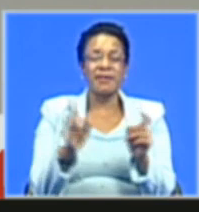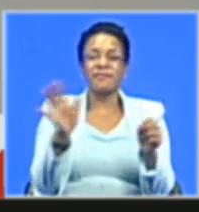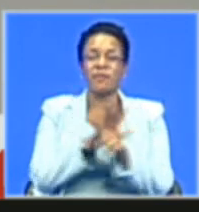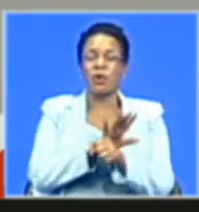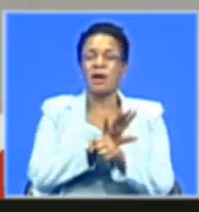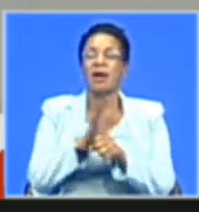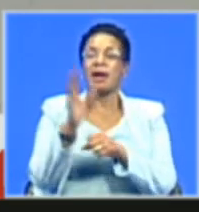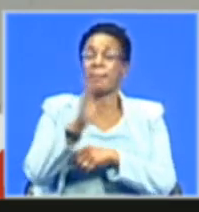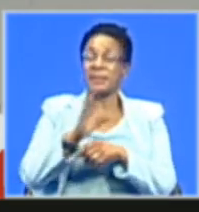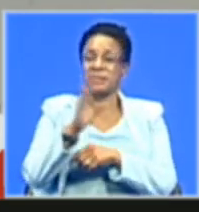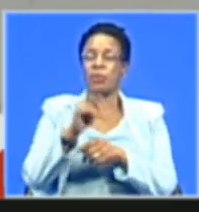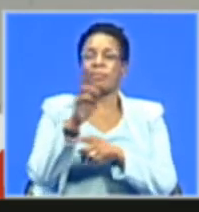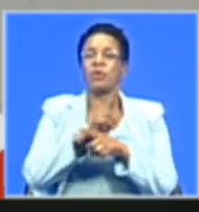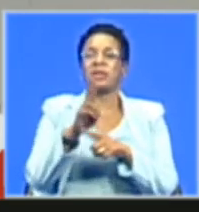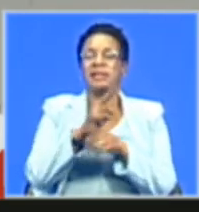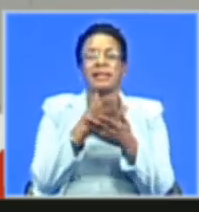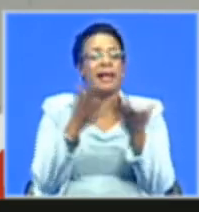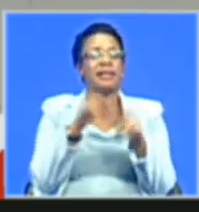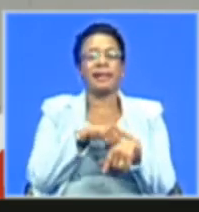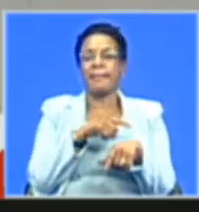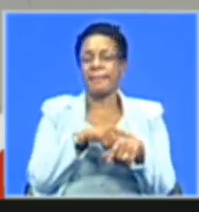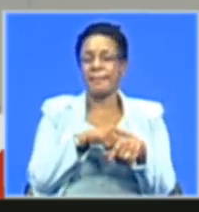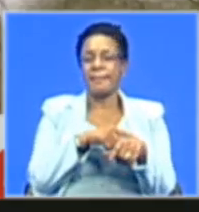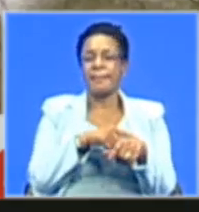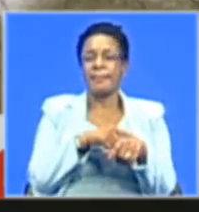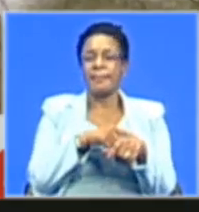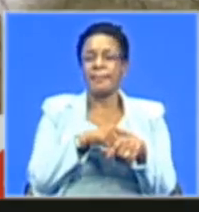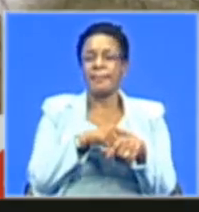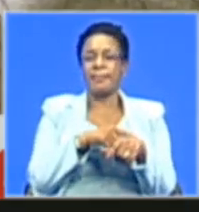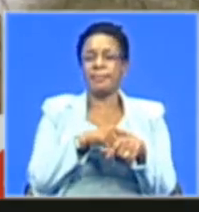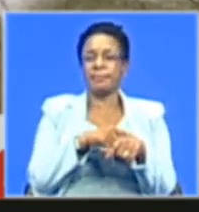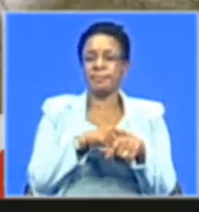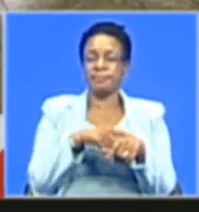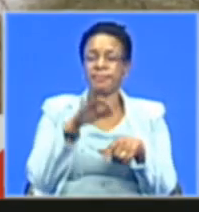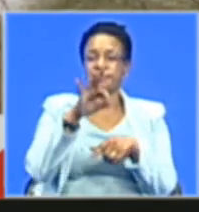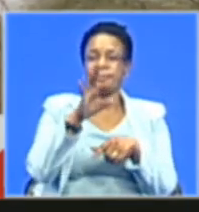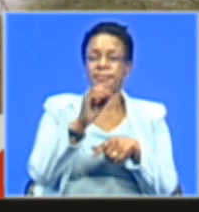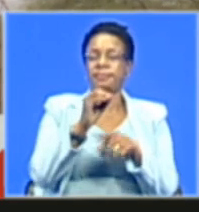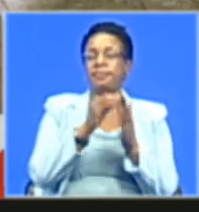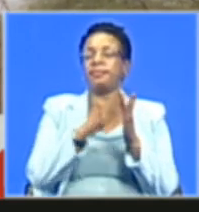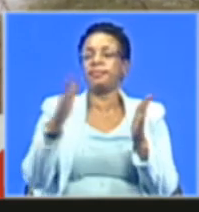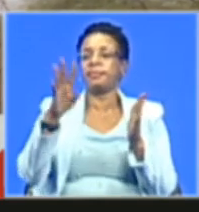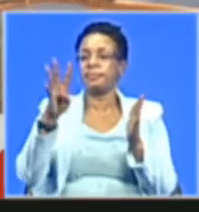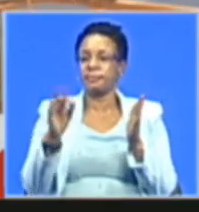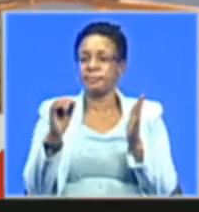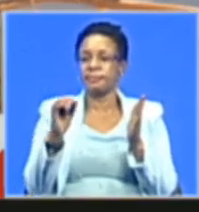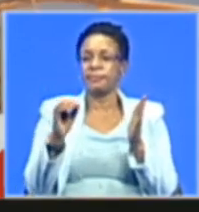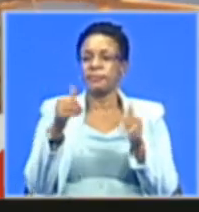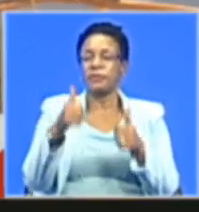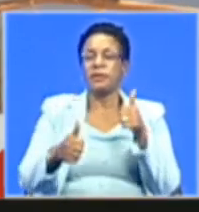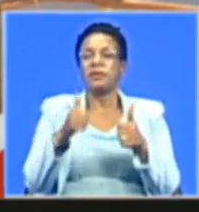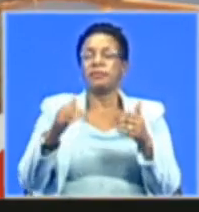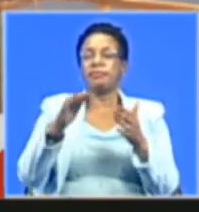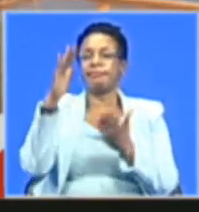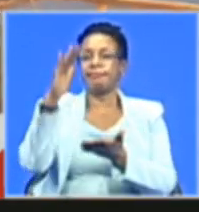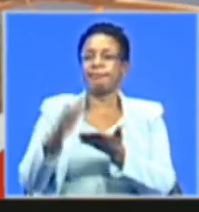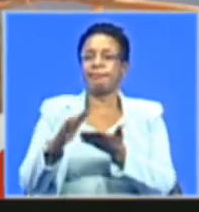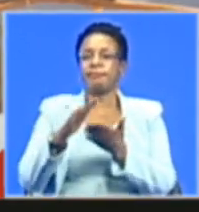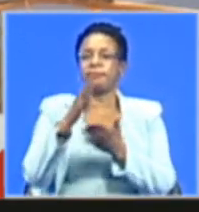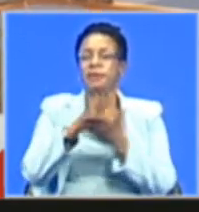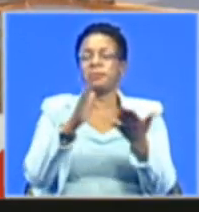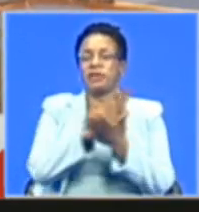be utilized at any given time. The 30 to 40 meter way leave requirement has been waived in some sections of the